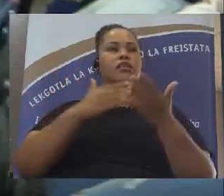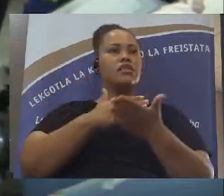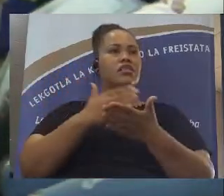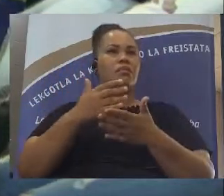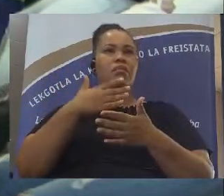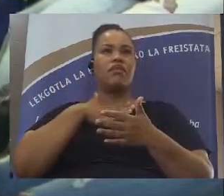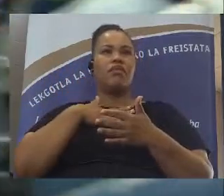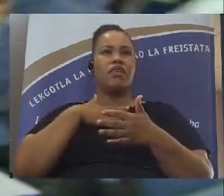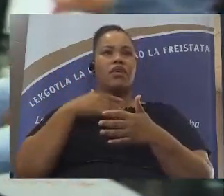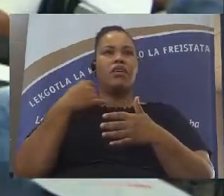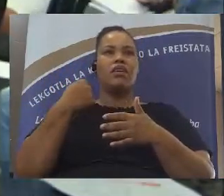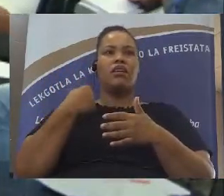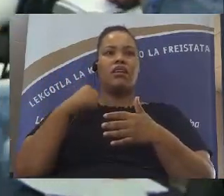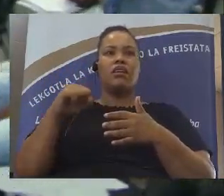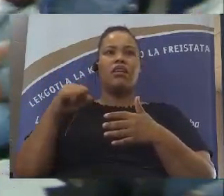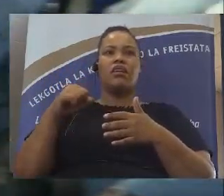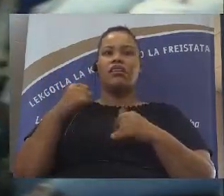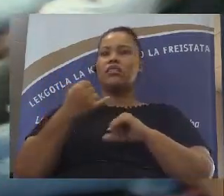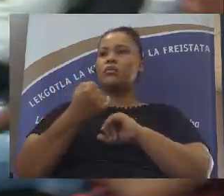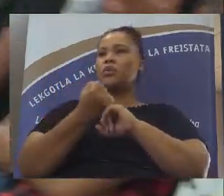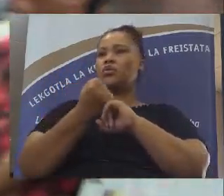Ba reng ha ba o support.